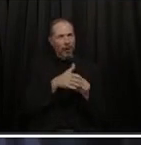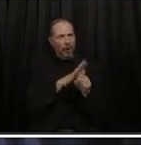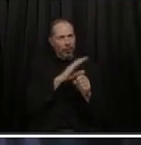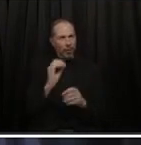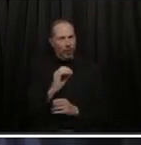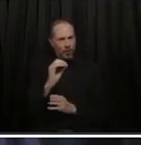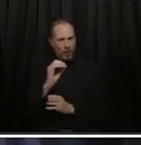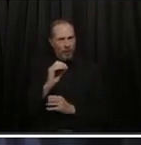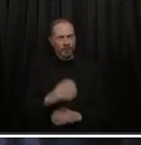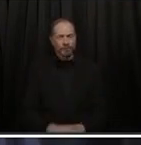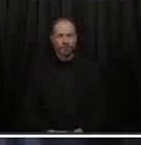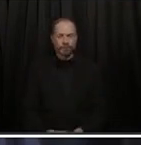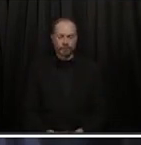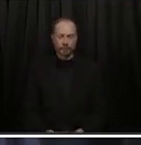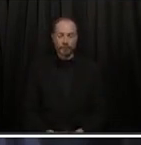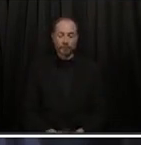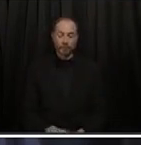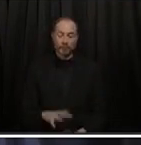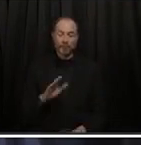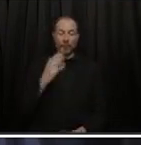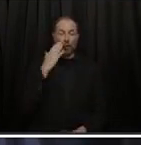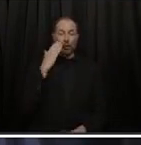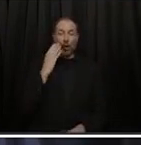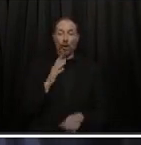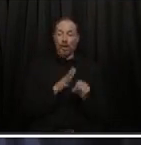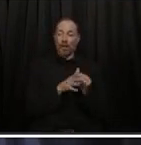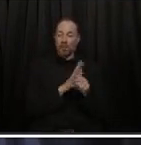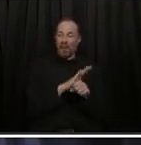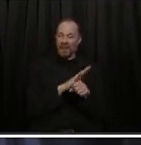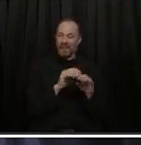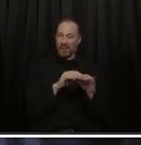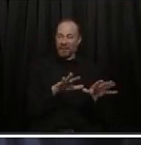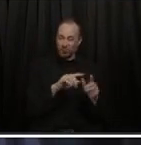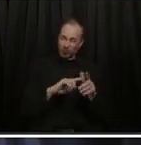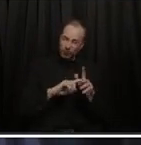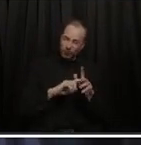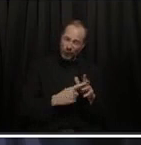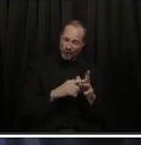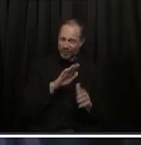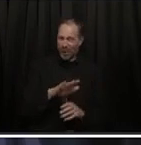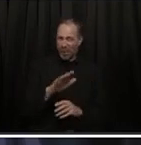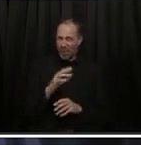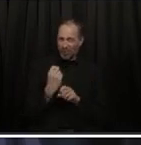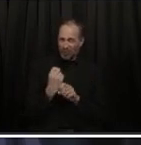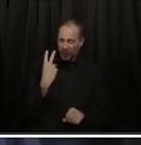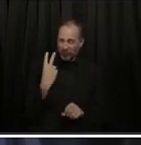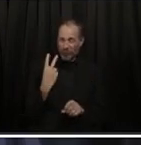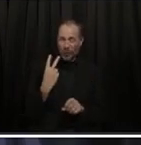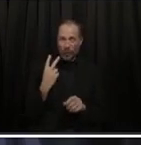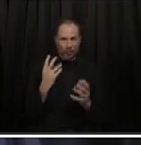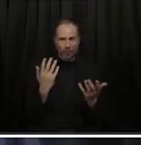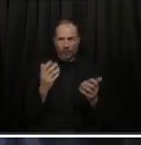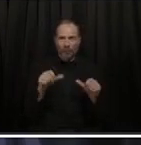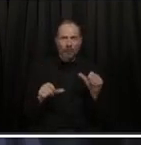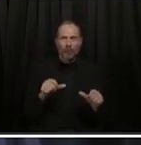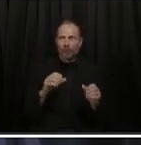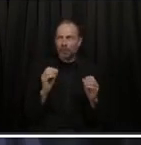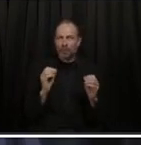pieces of the puzzle. You know, when the pandemic began nearly 2 years ago, no one knew exactly what this virus would